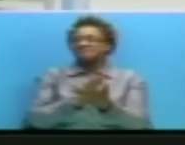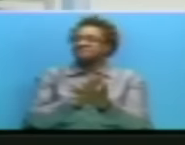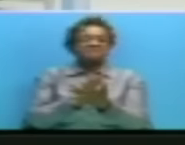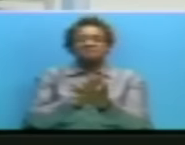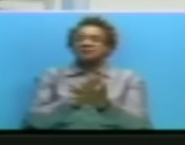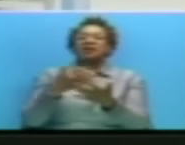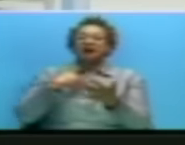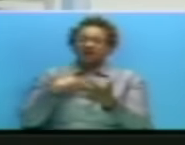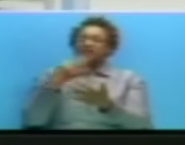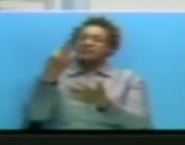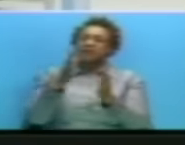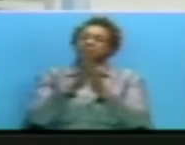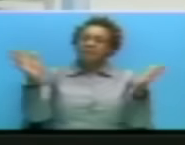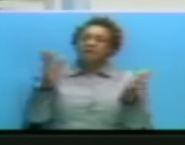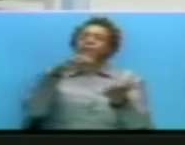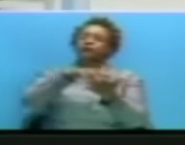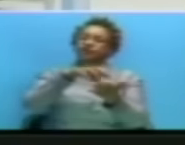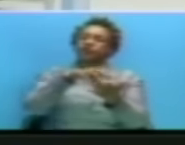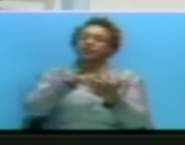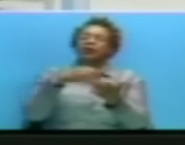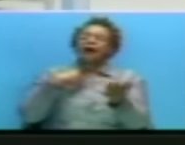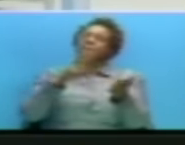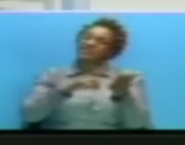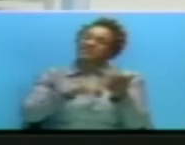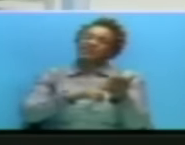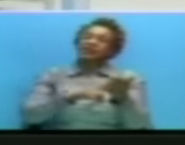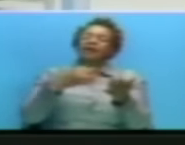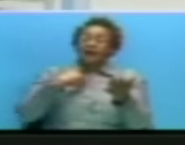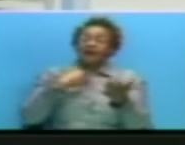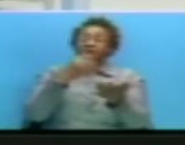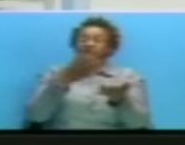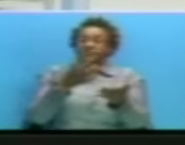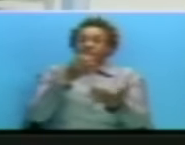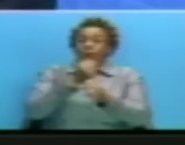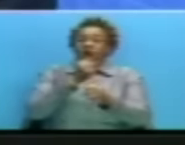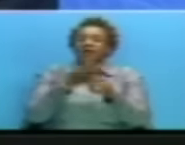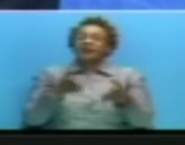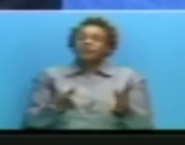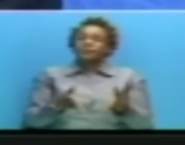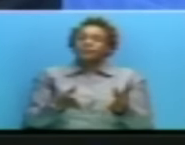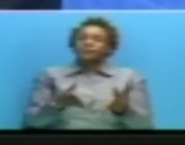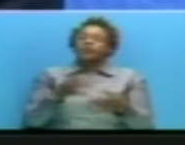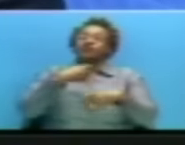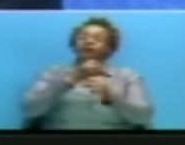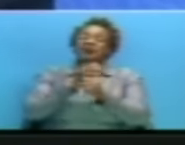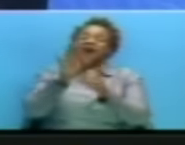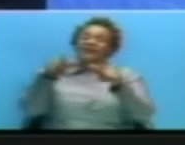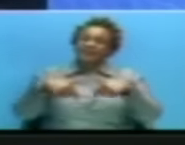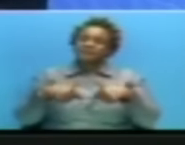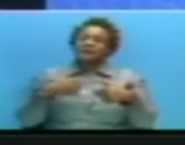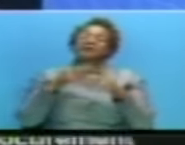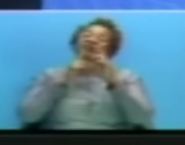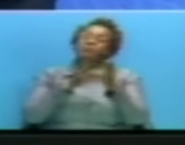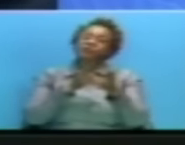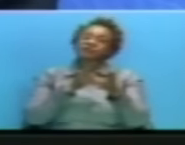held about 3 public offices since I'm vetted. And I'm holding an office, but let me respond. You've made a claim. But let me respond.